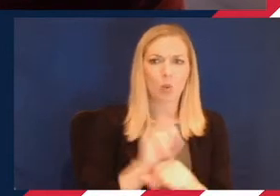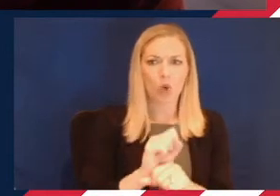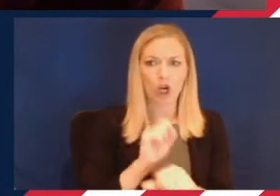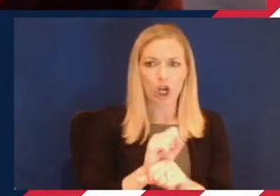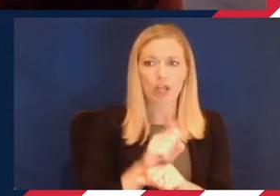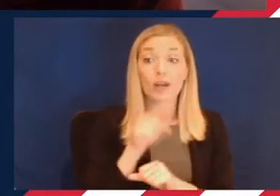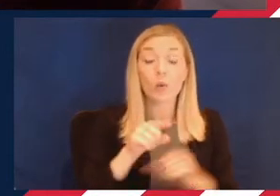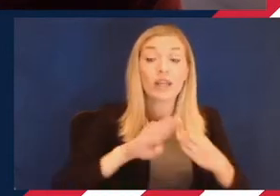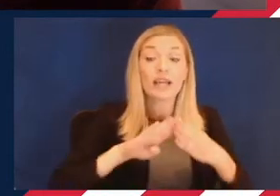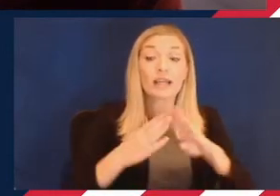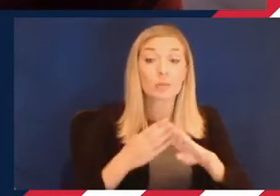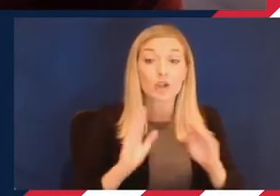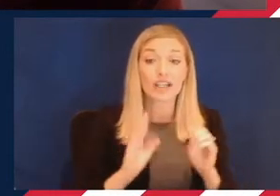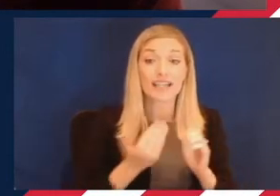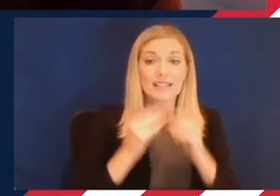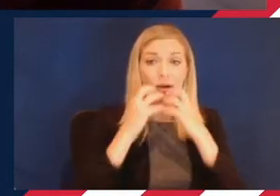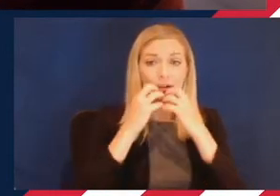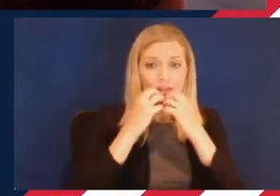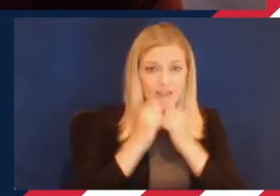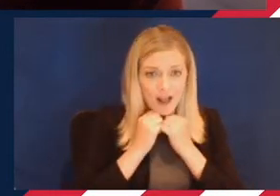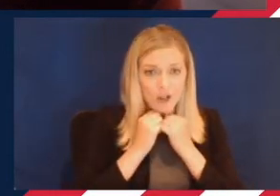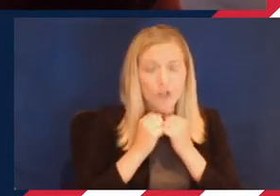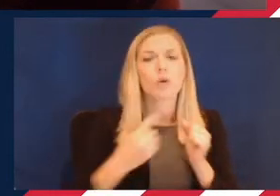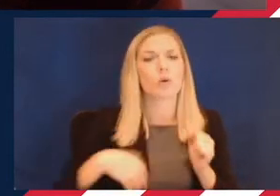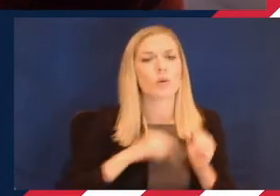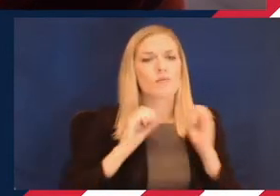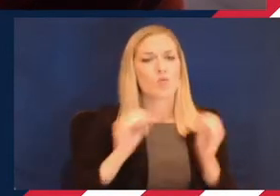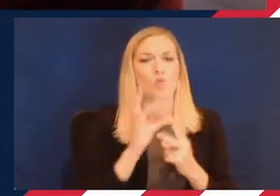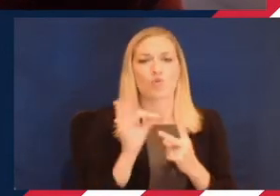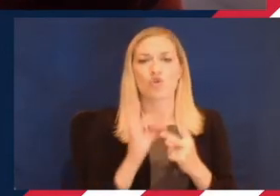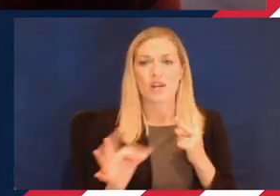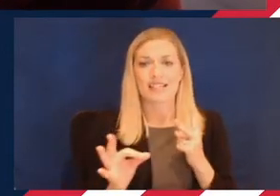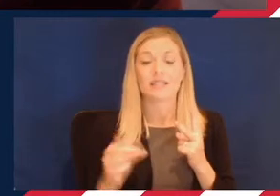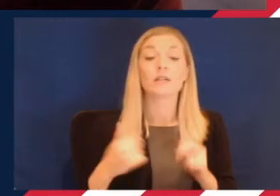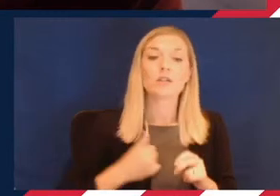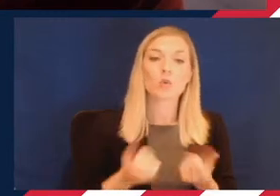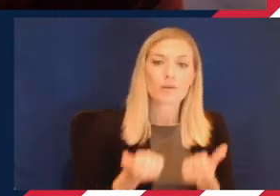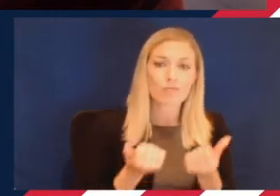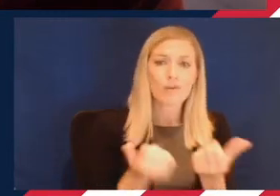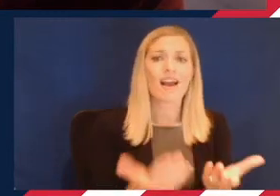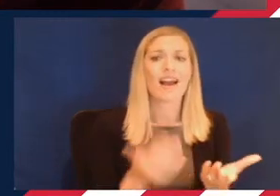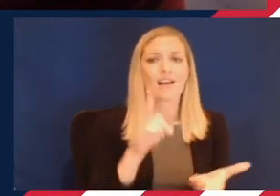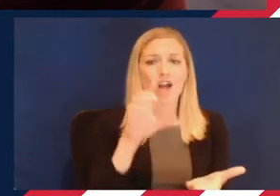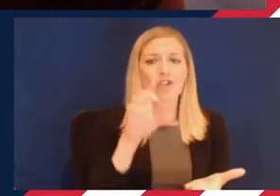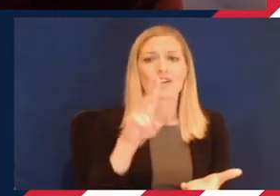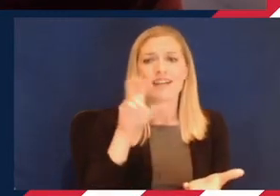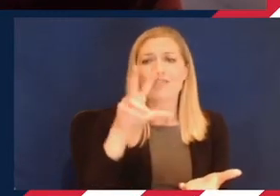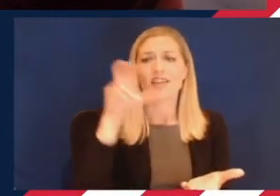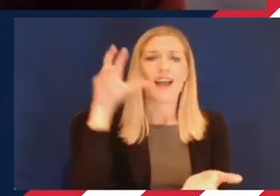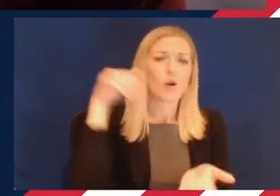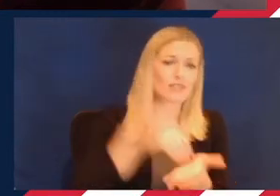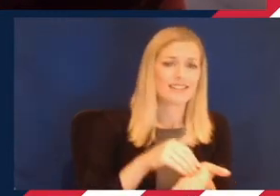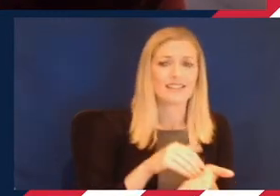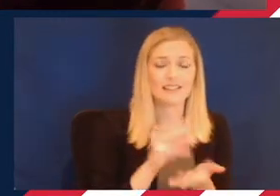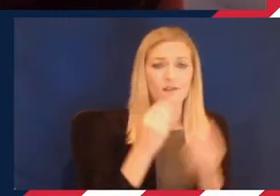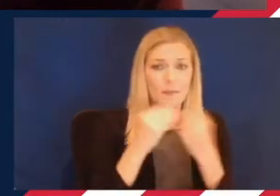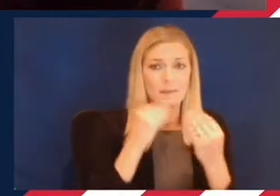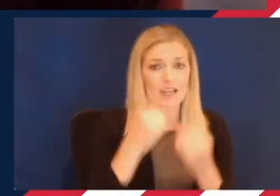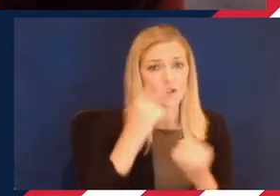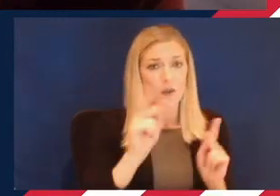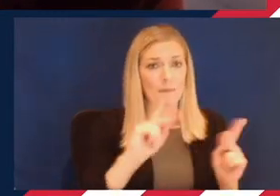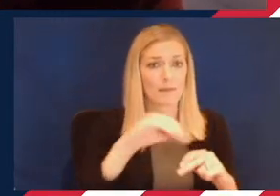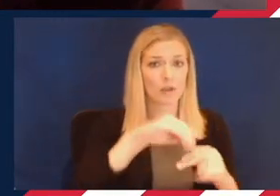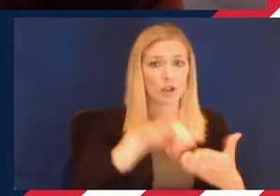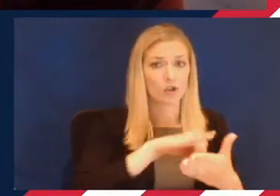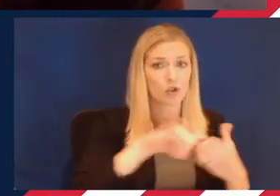We launched Relief Division, and after delivering hundreds of thousands of meals to vulnerable populations in New York City and producing over 10,000 face